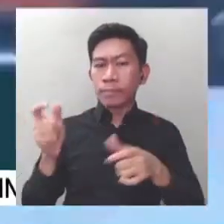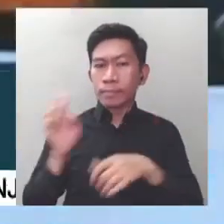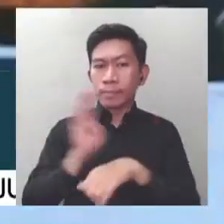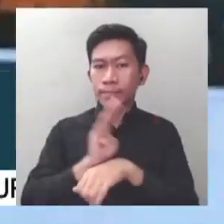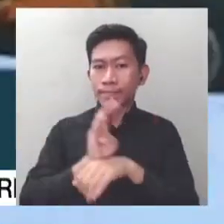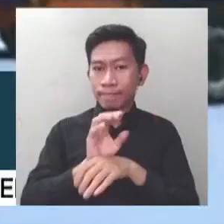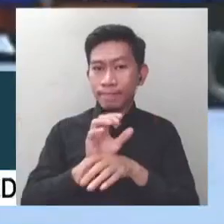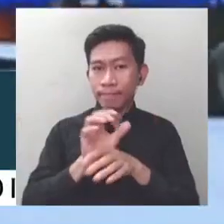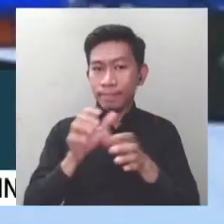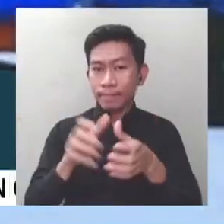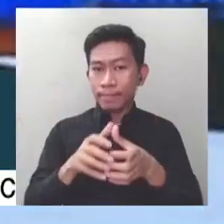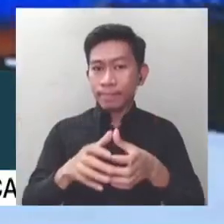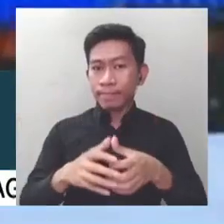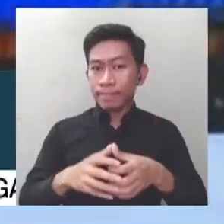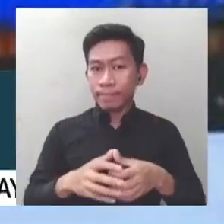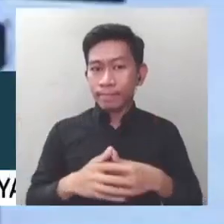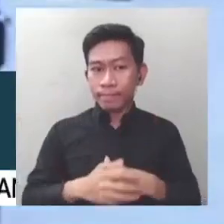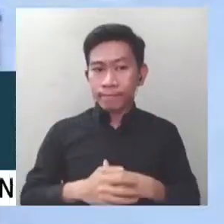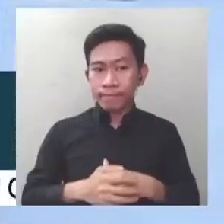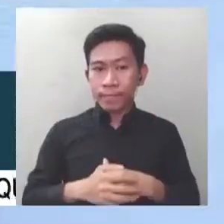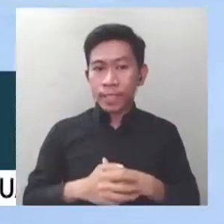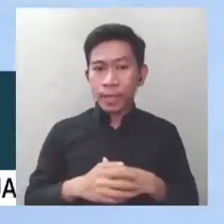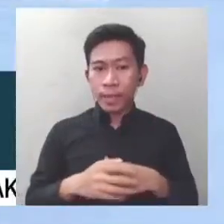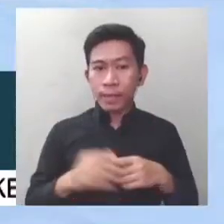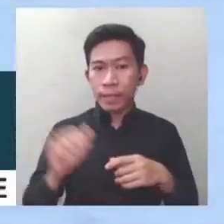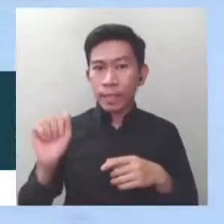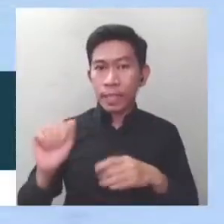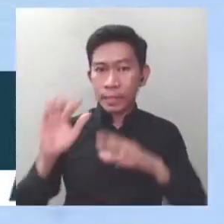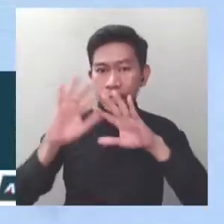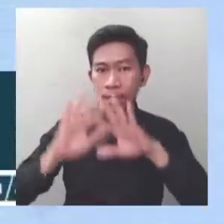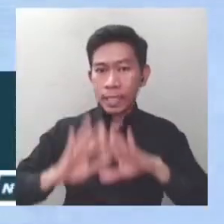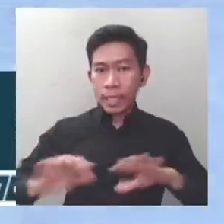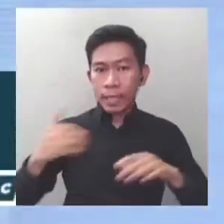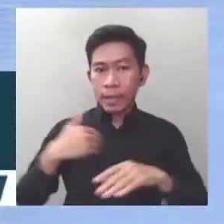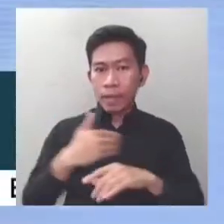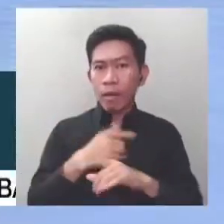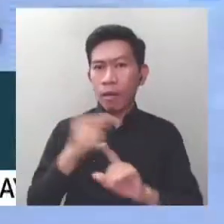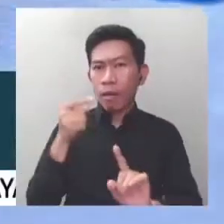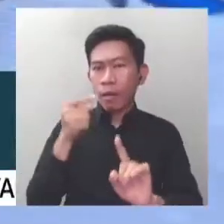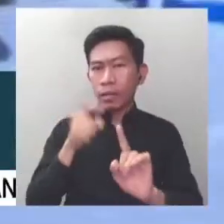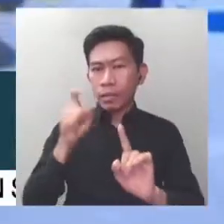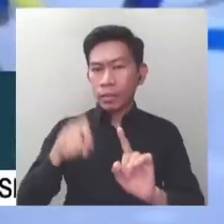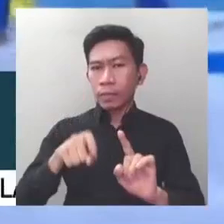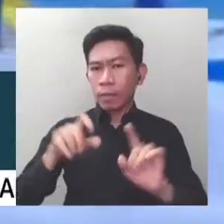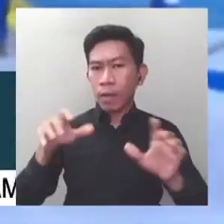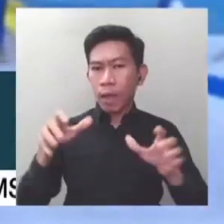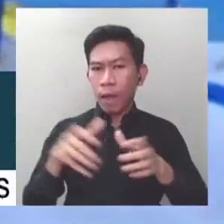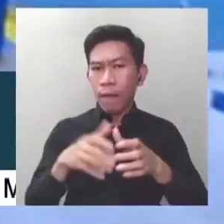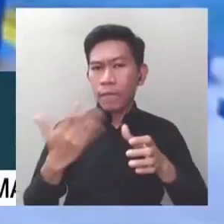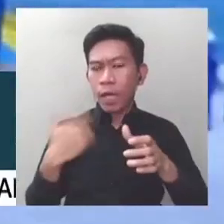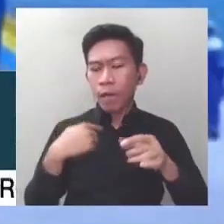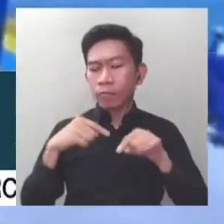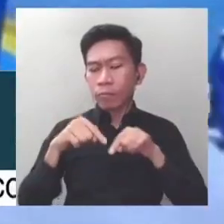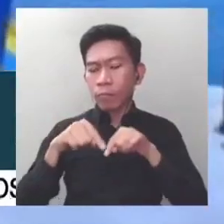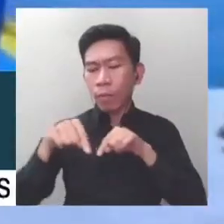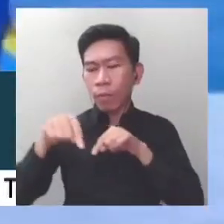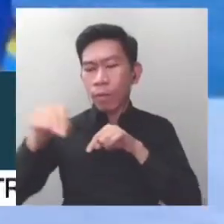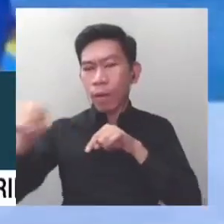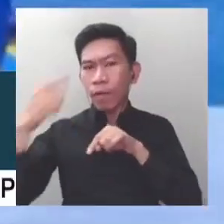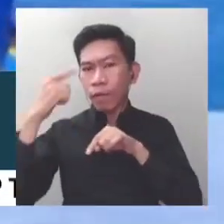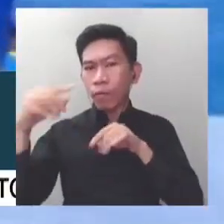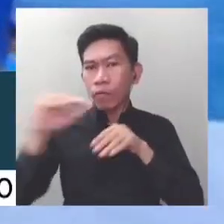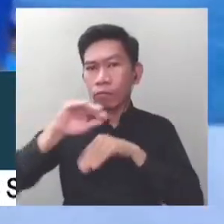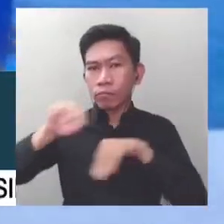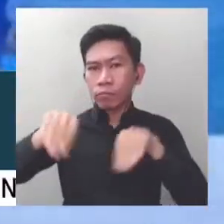Association of Southeast Asian Nations should look into establishing a roll-on, roll-off shipping route to improve trading ties between